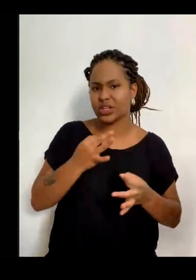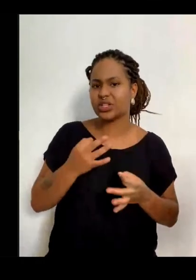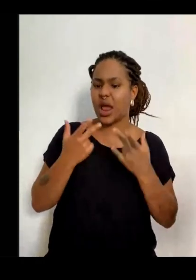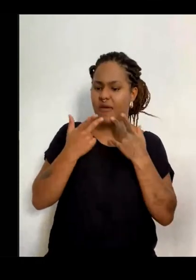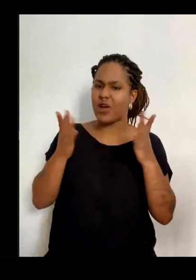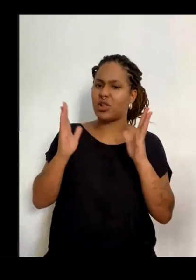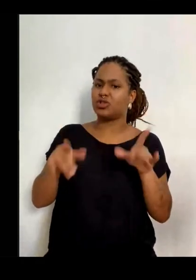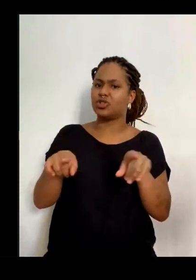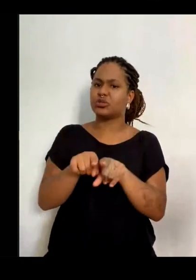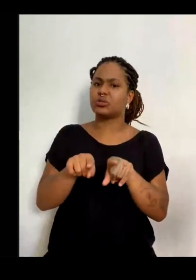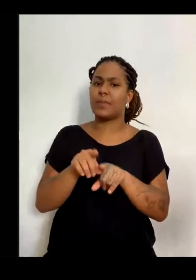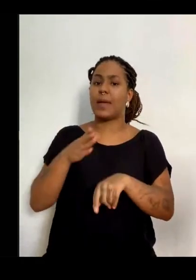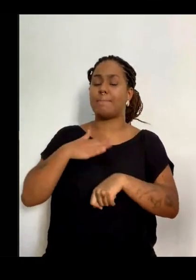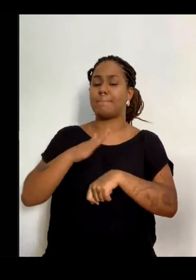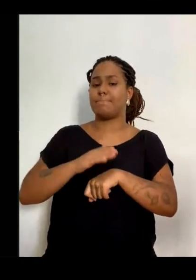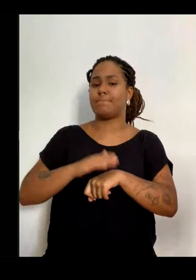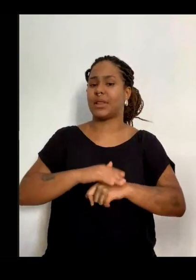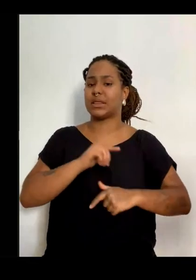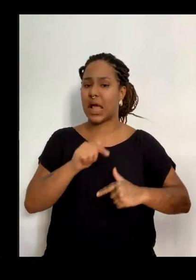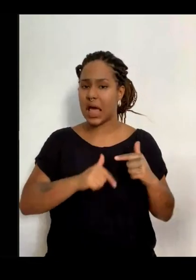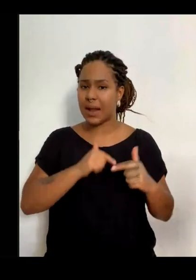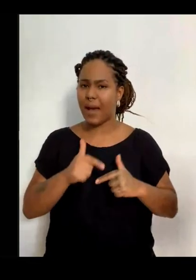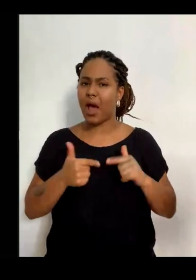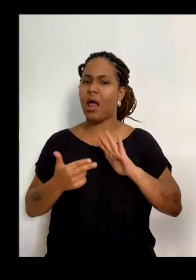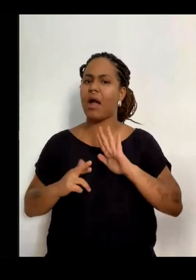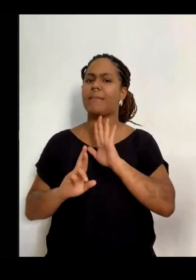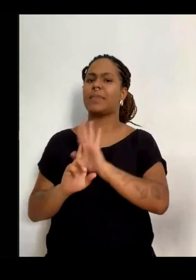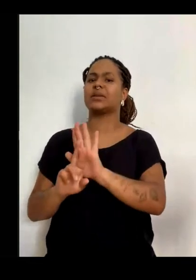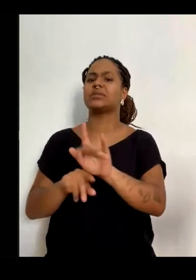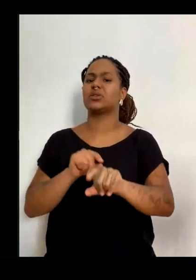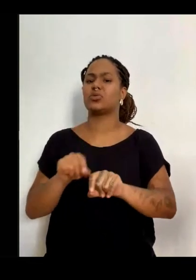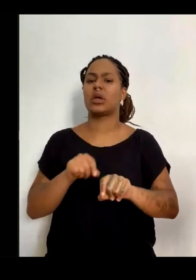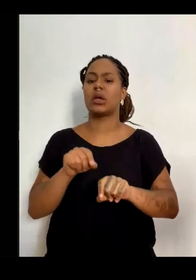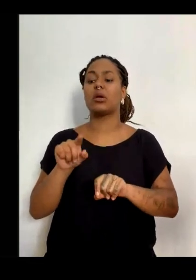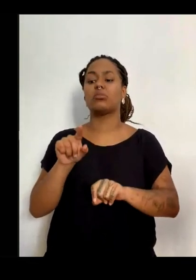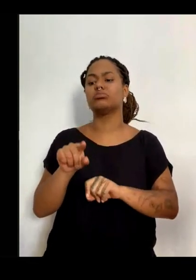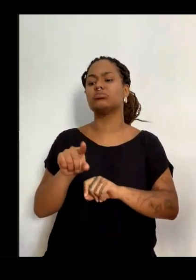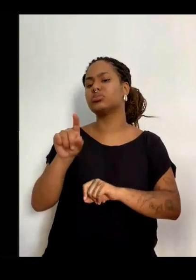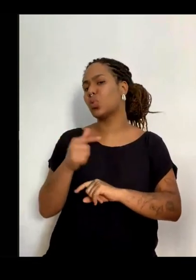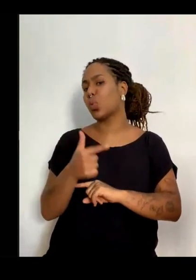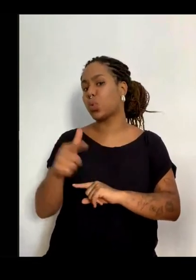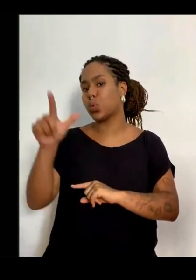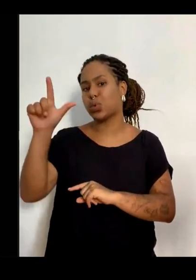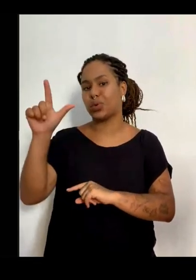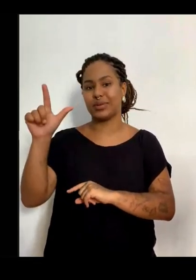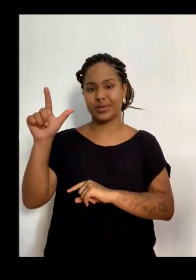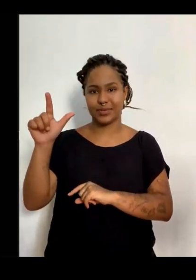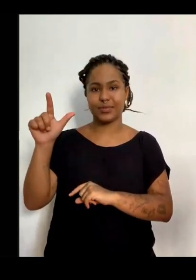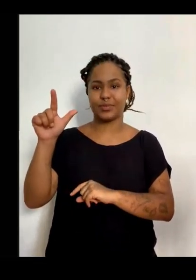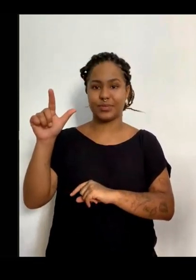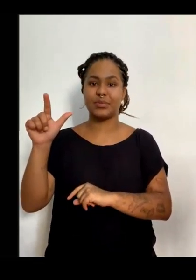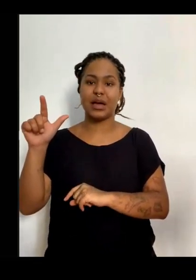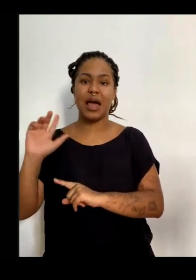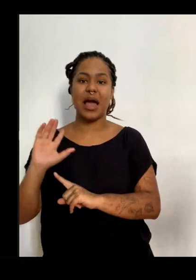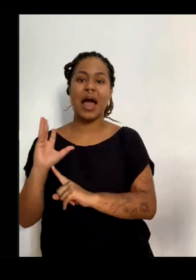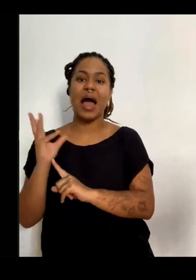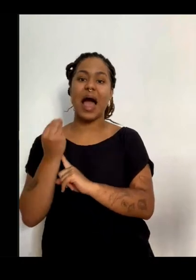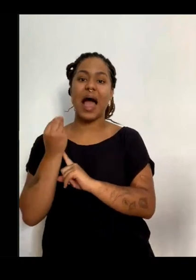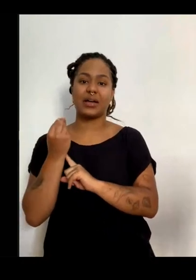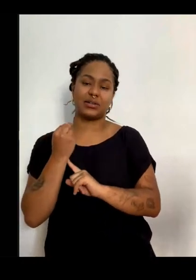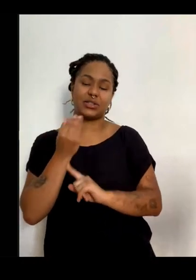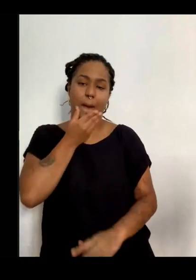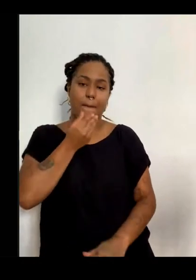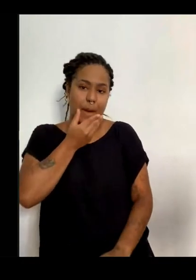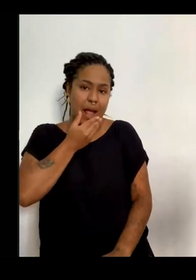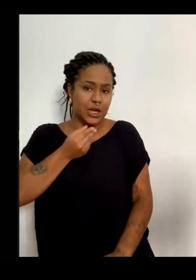an alternative to the Search and Destroy mail-centered Land Art however as indicates by the